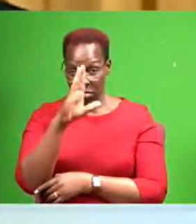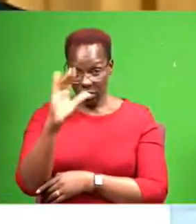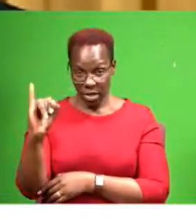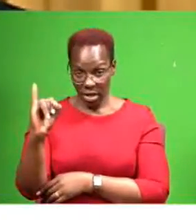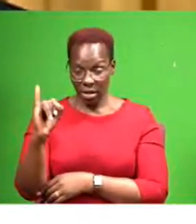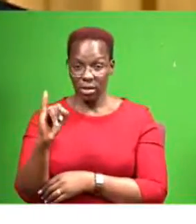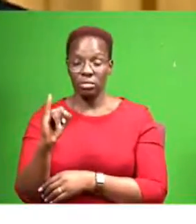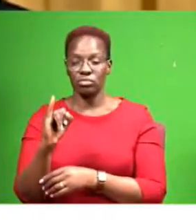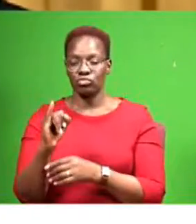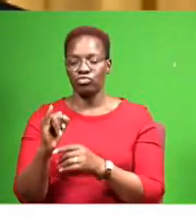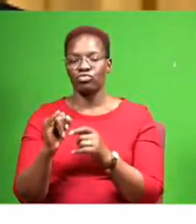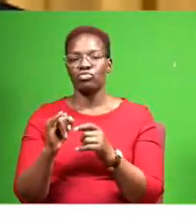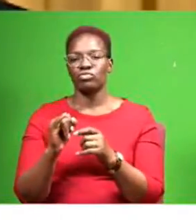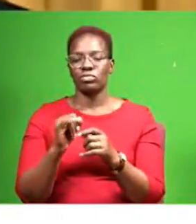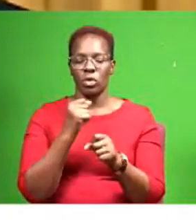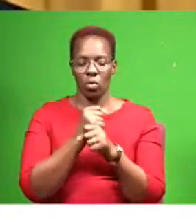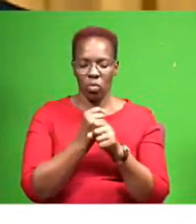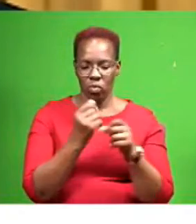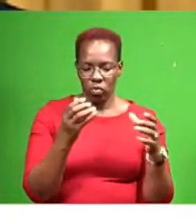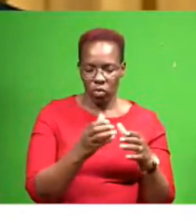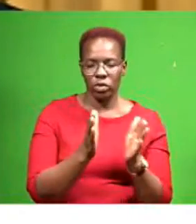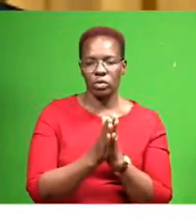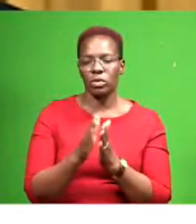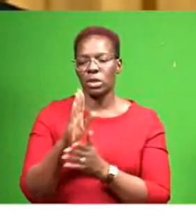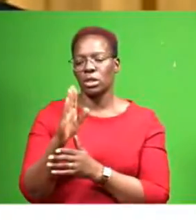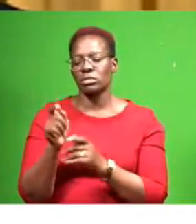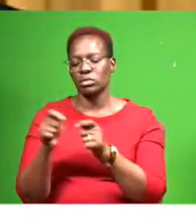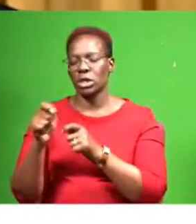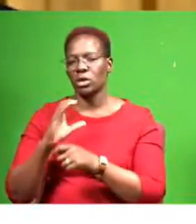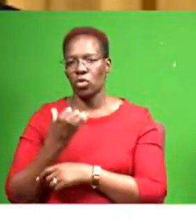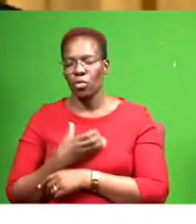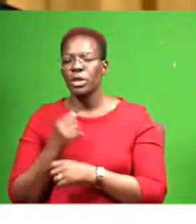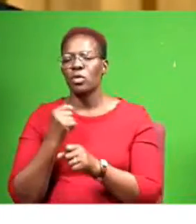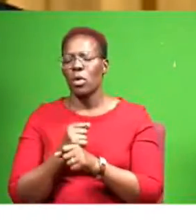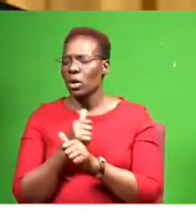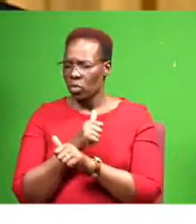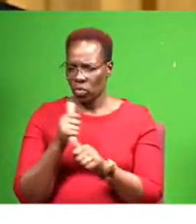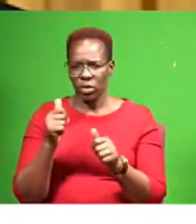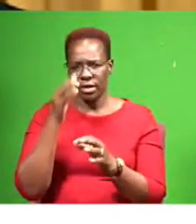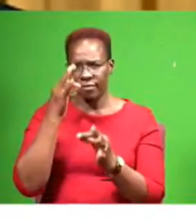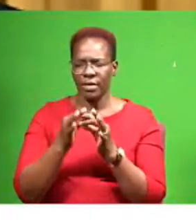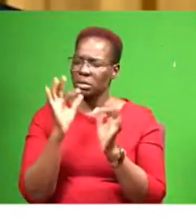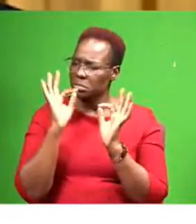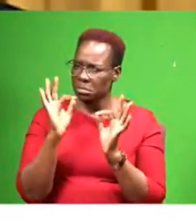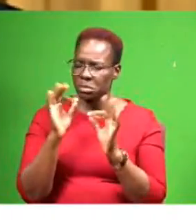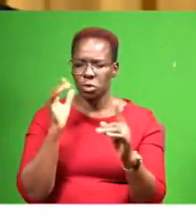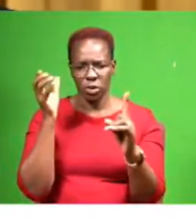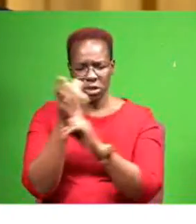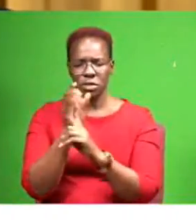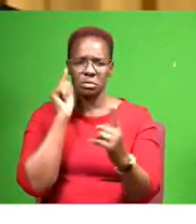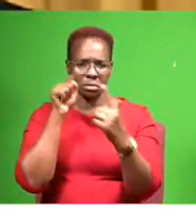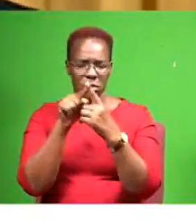Task Force and the BBI Steering Committee all appear to have been done in good faith to achieve that purpose.